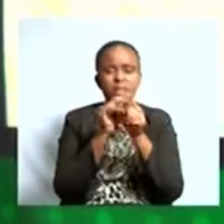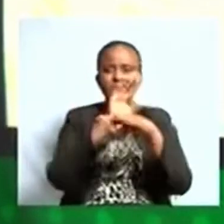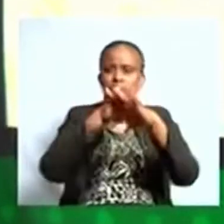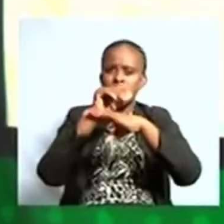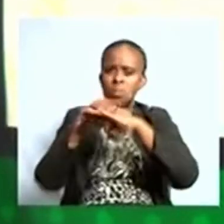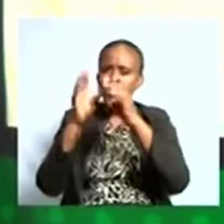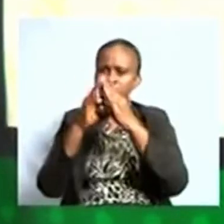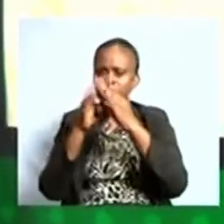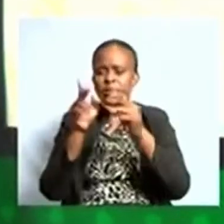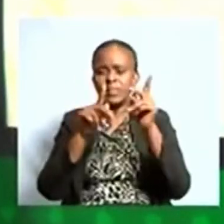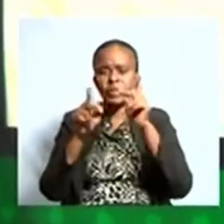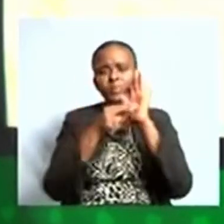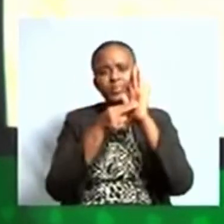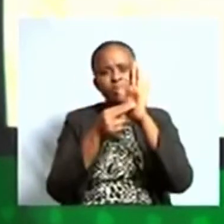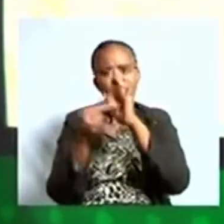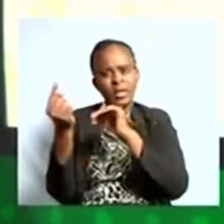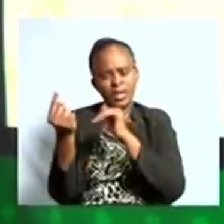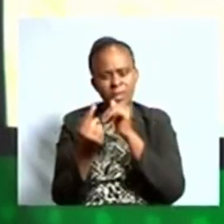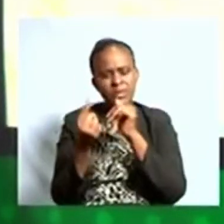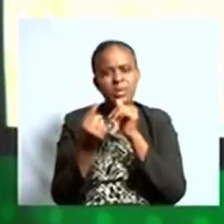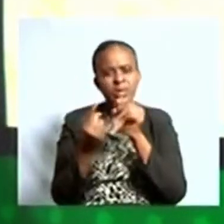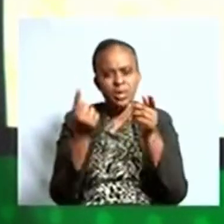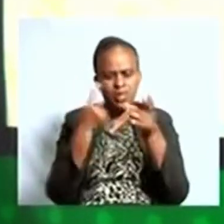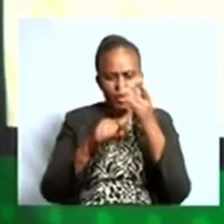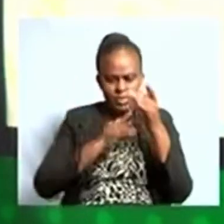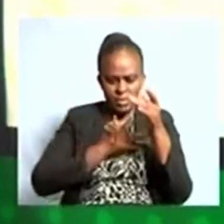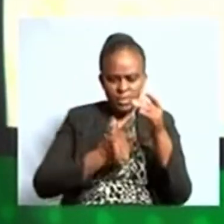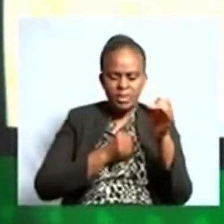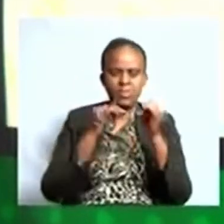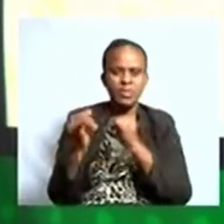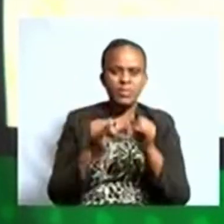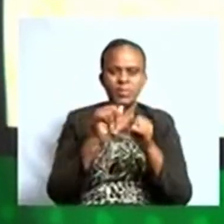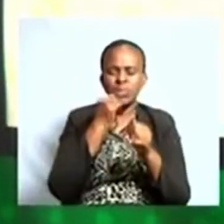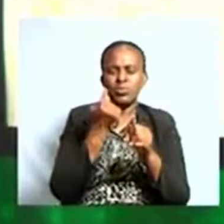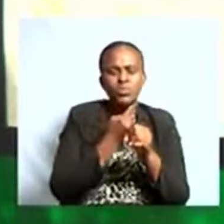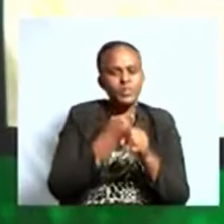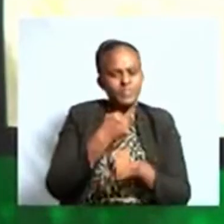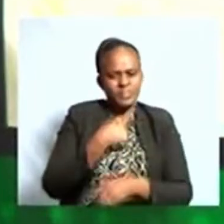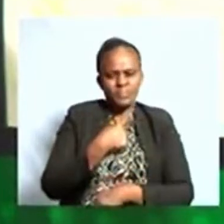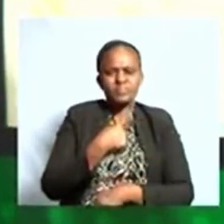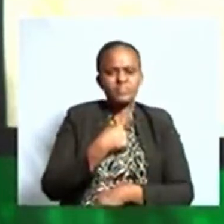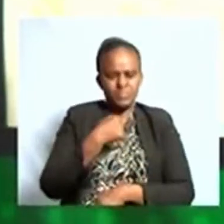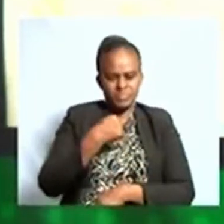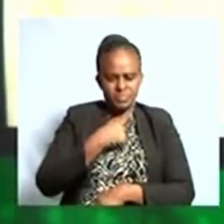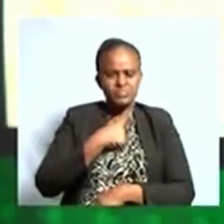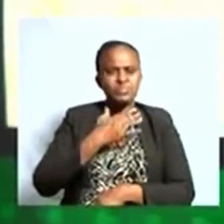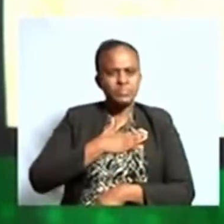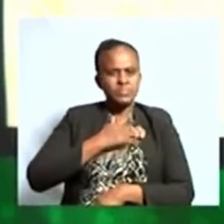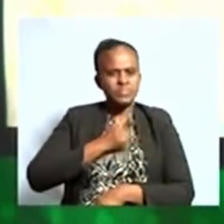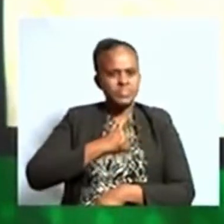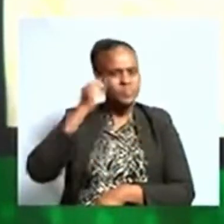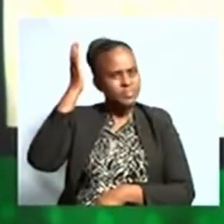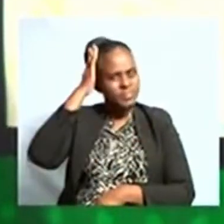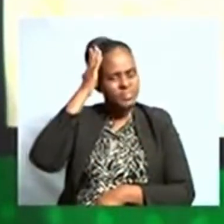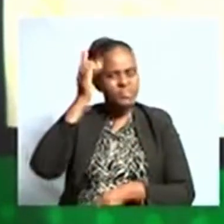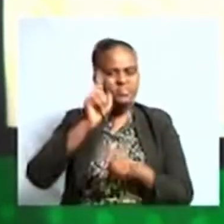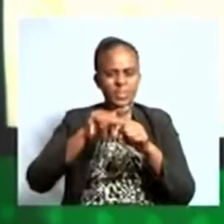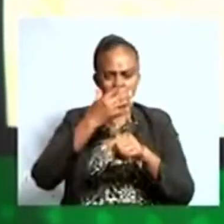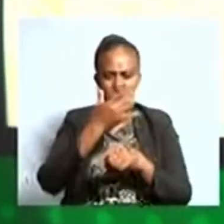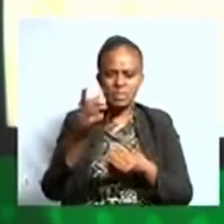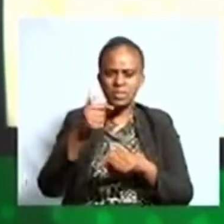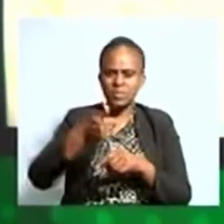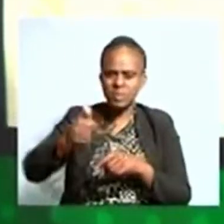meetings, let the people show up, so that what I'm implementing should not just be things that are coming from my head, but it should be things